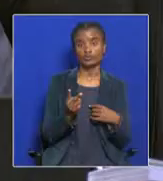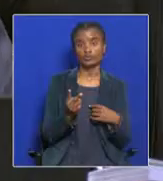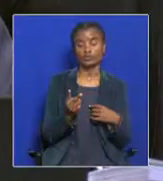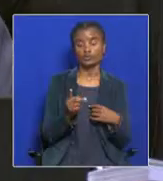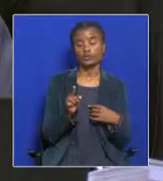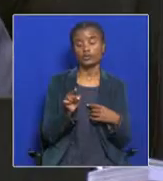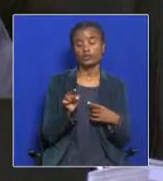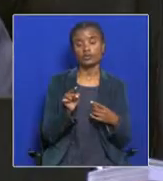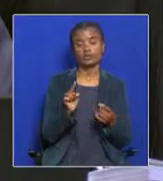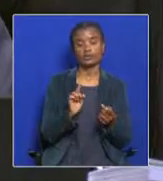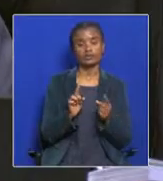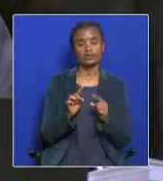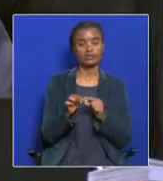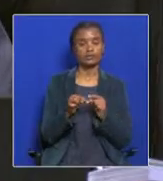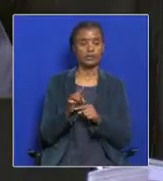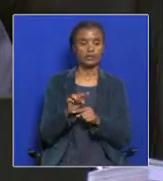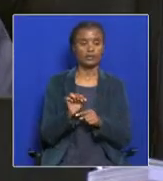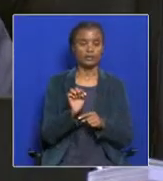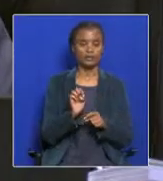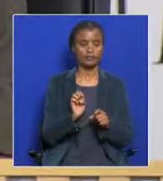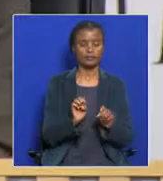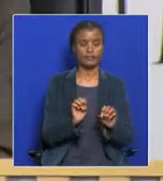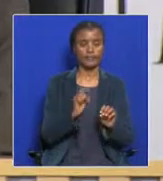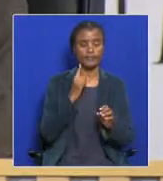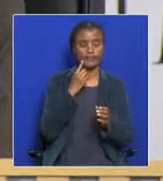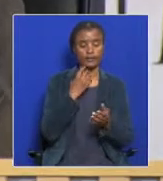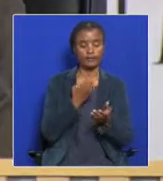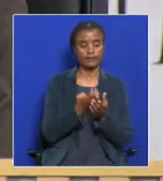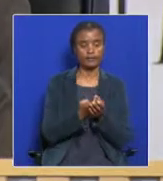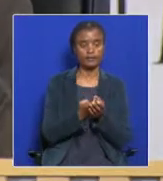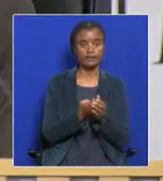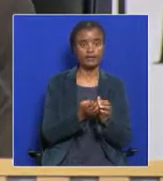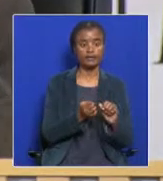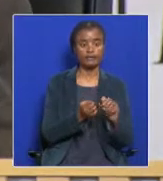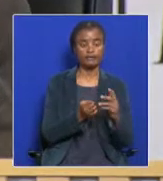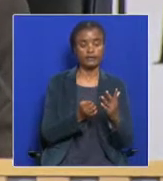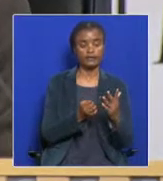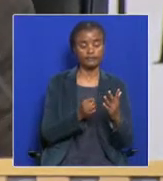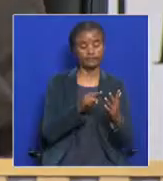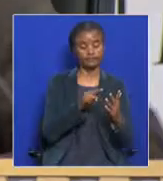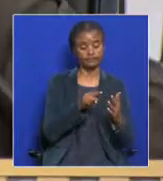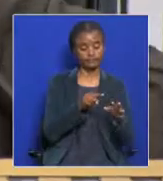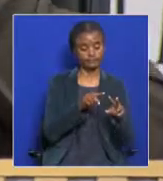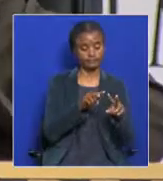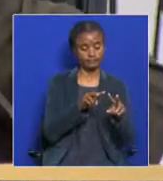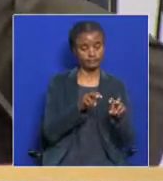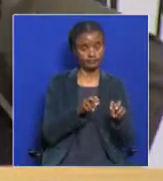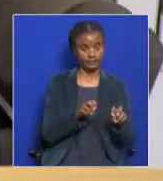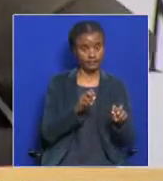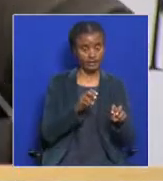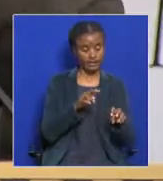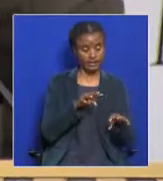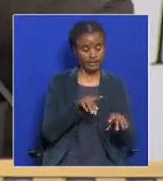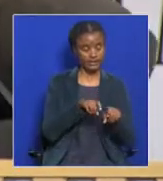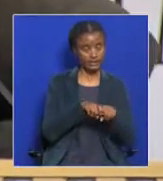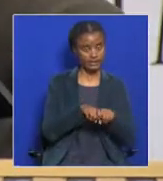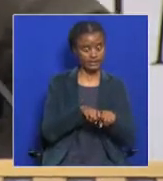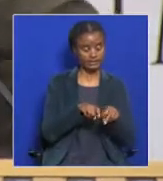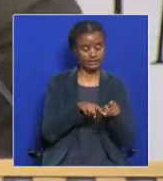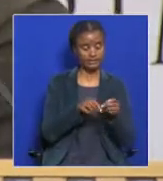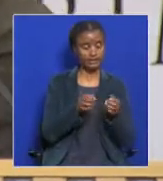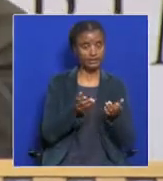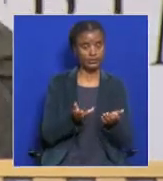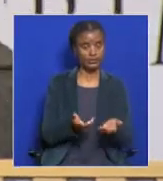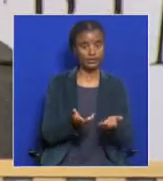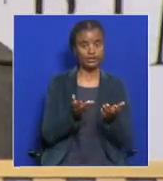5 exhibits being tested and weighed, and if there was variation between those 5, only then